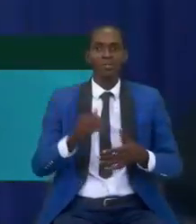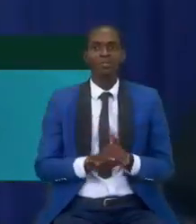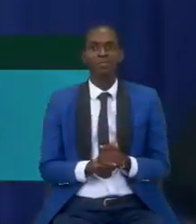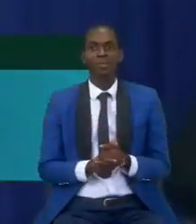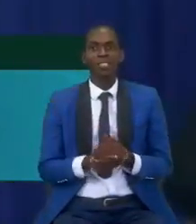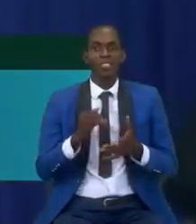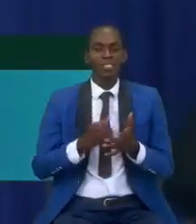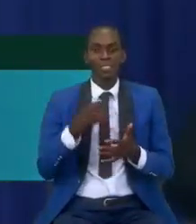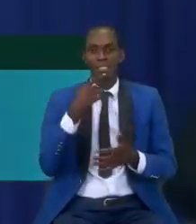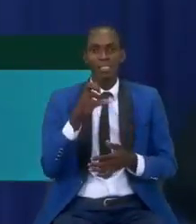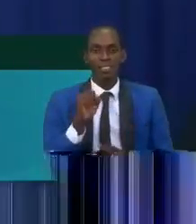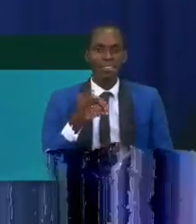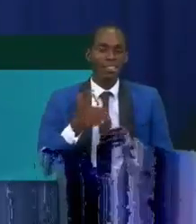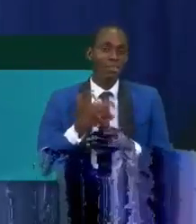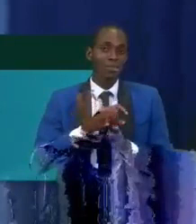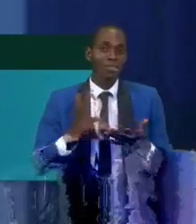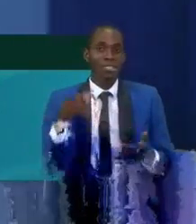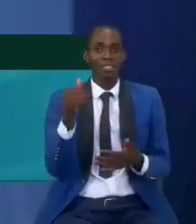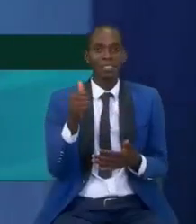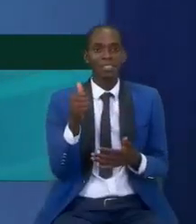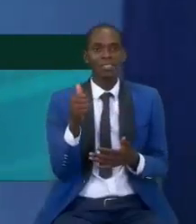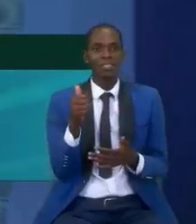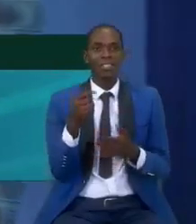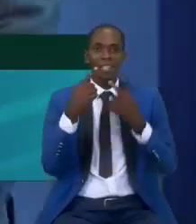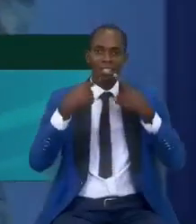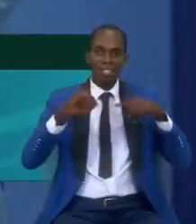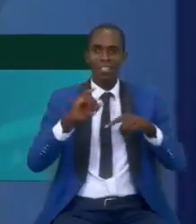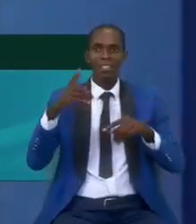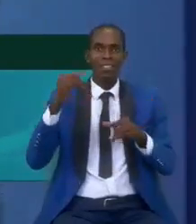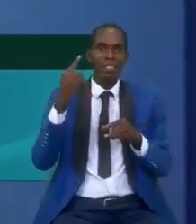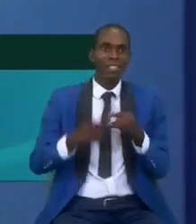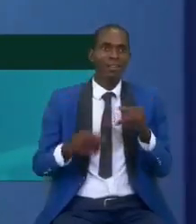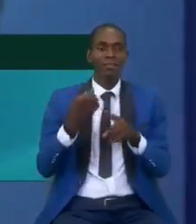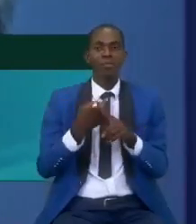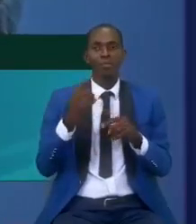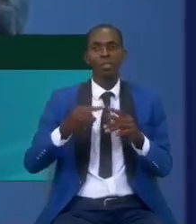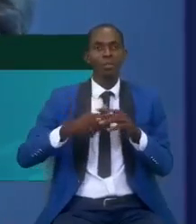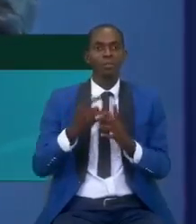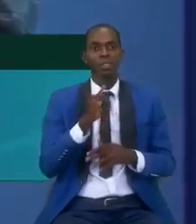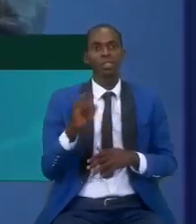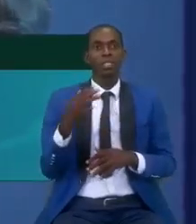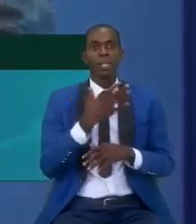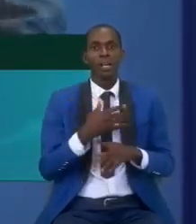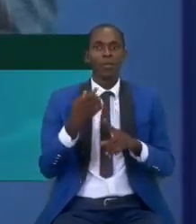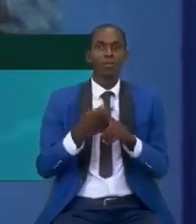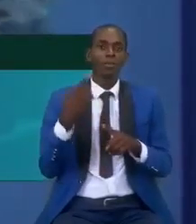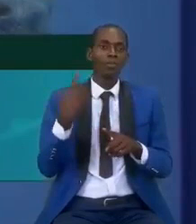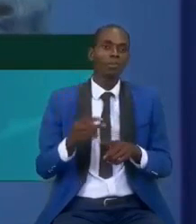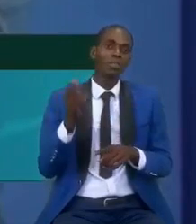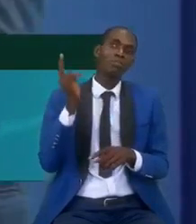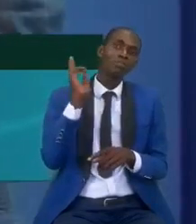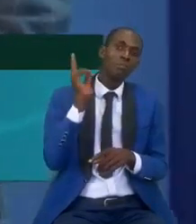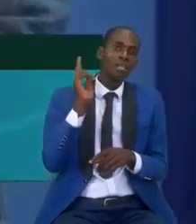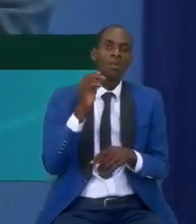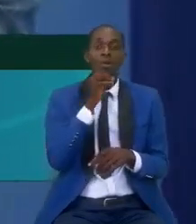end from the beginning and from the ancient times, the things that are not yet done,